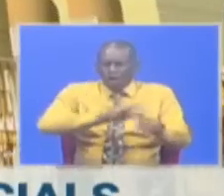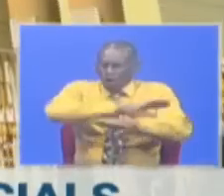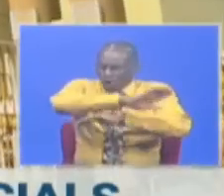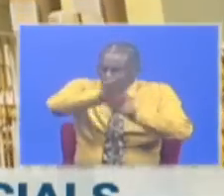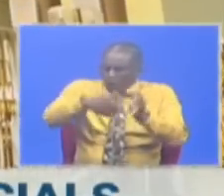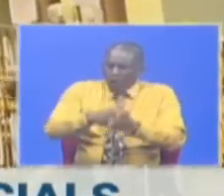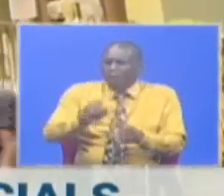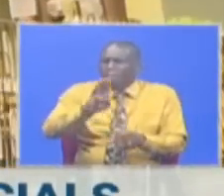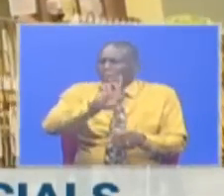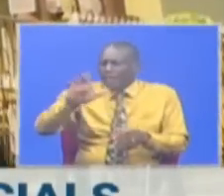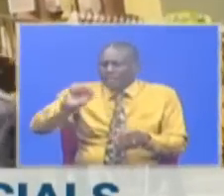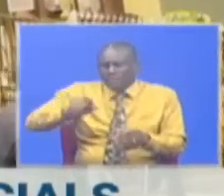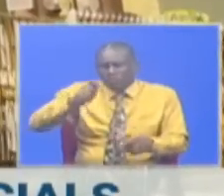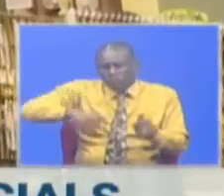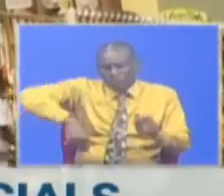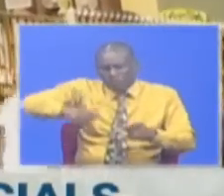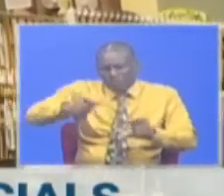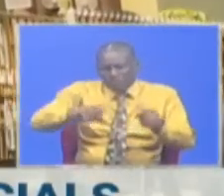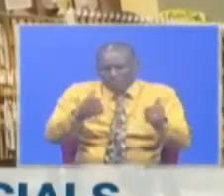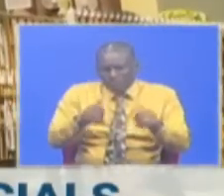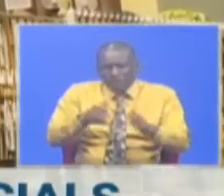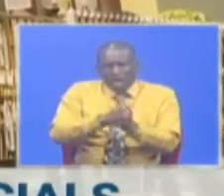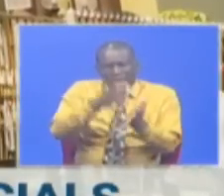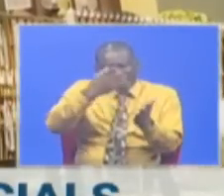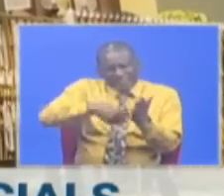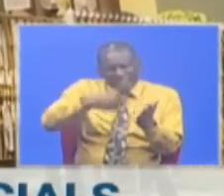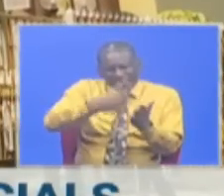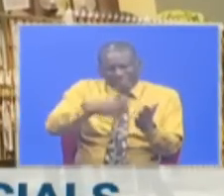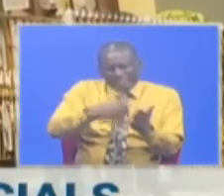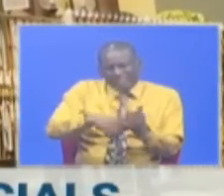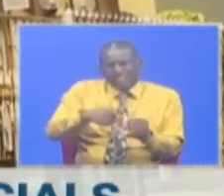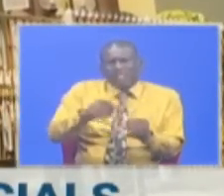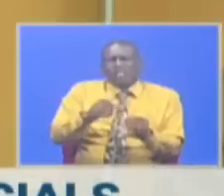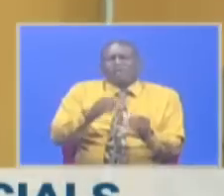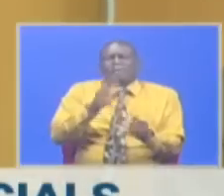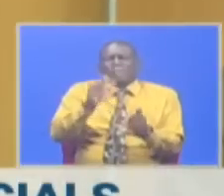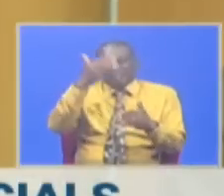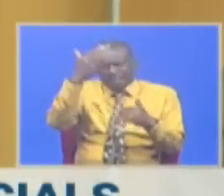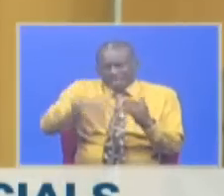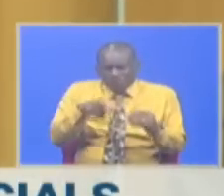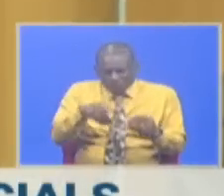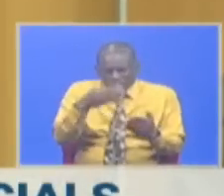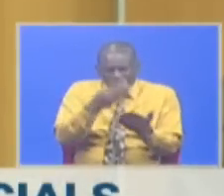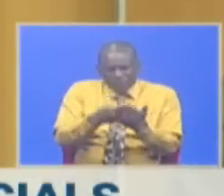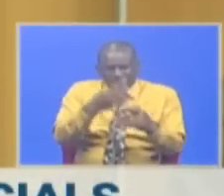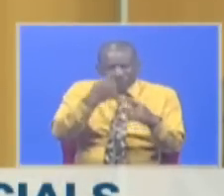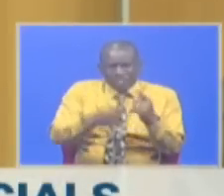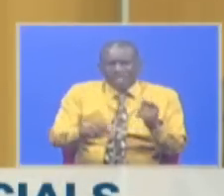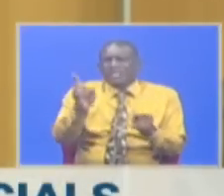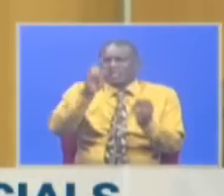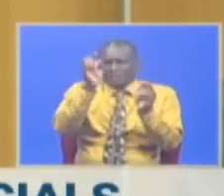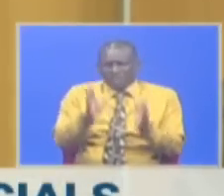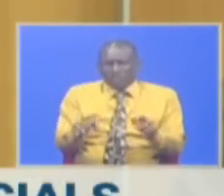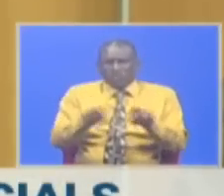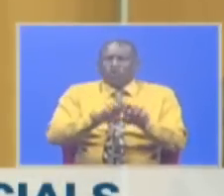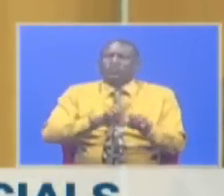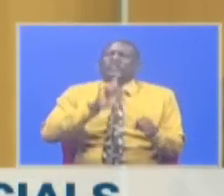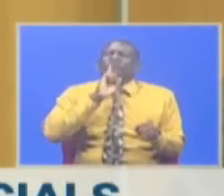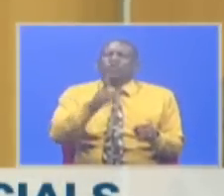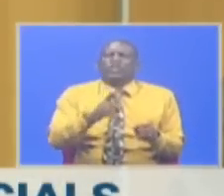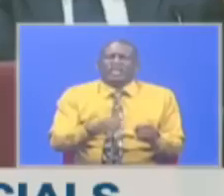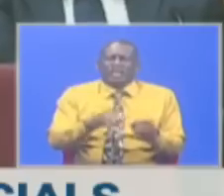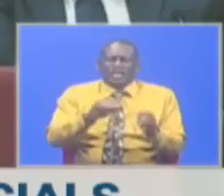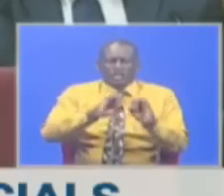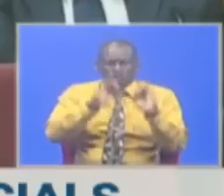and statutory obligations by the end of the current financial year. The Cabinet Secretary has also directed the